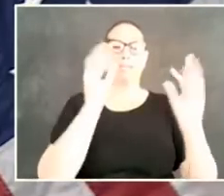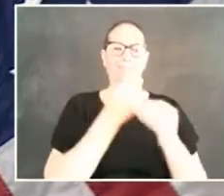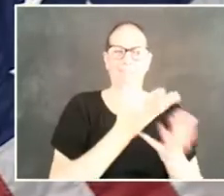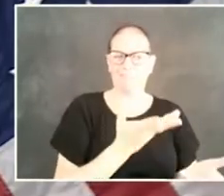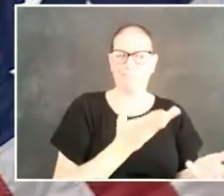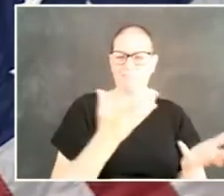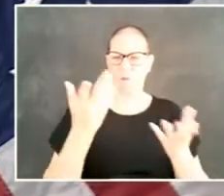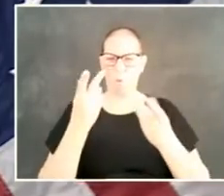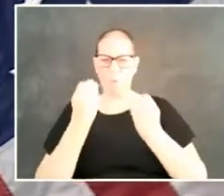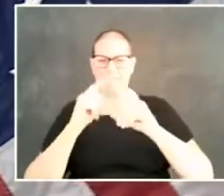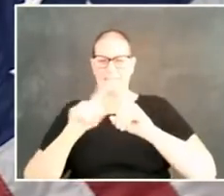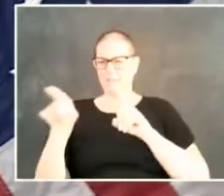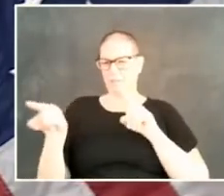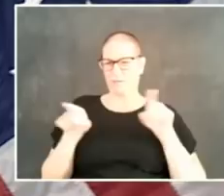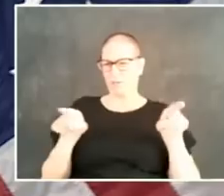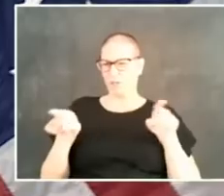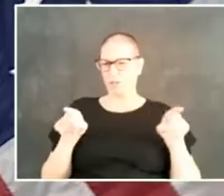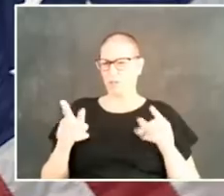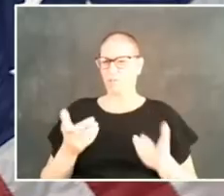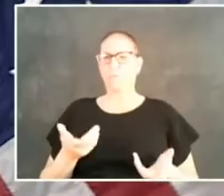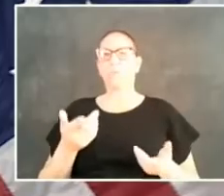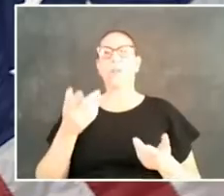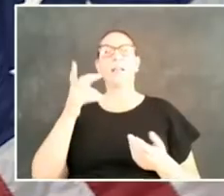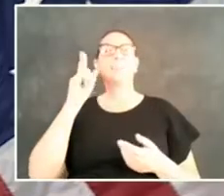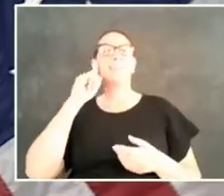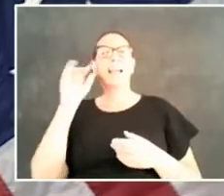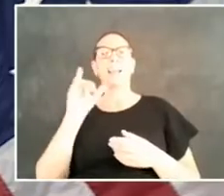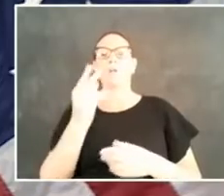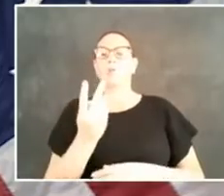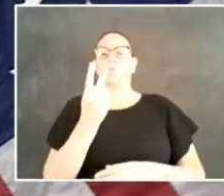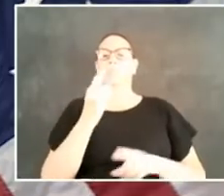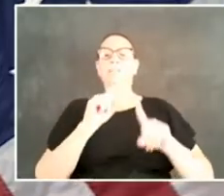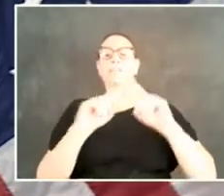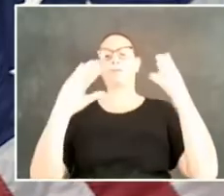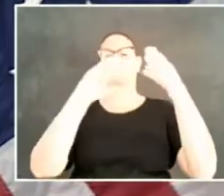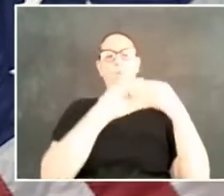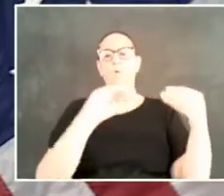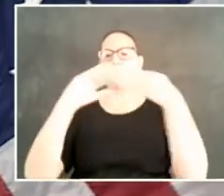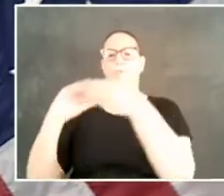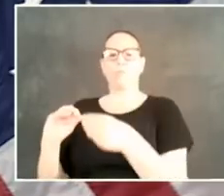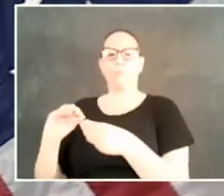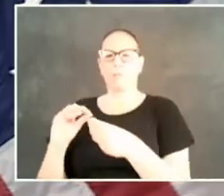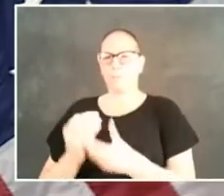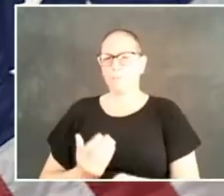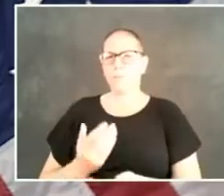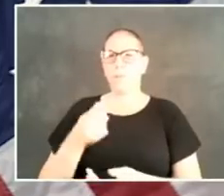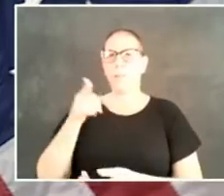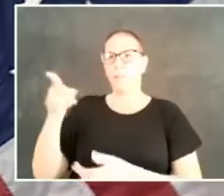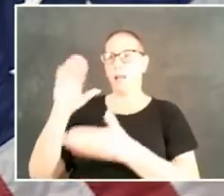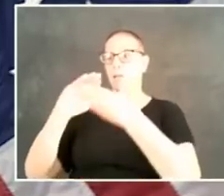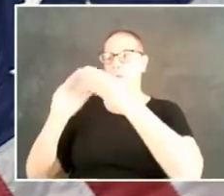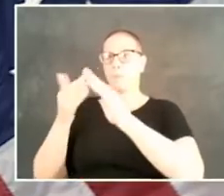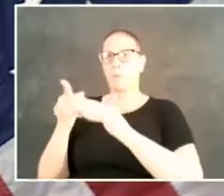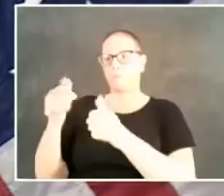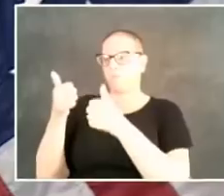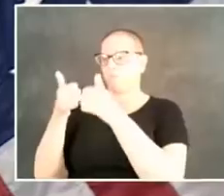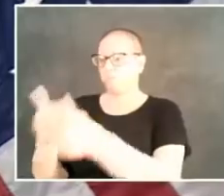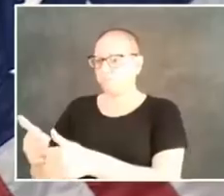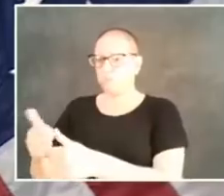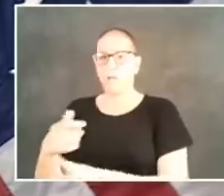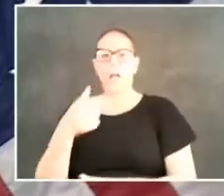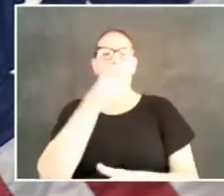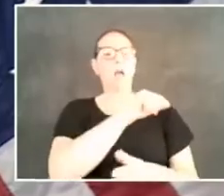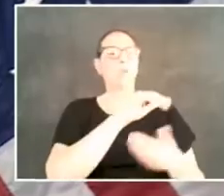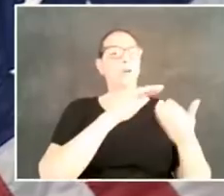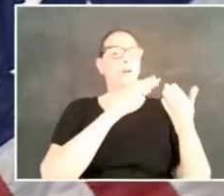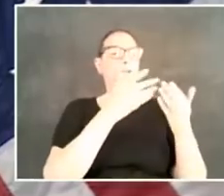one neighborhood that gets sharp criticism and the community called out by name, while in other instances there's silence or the polite handing out of masks. Thank you. Yeah, Ruben, I